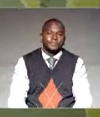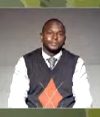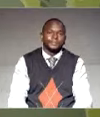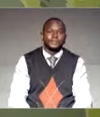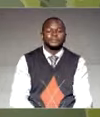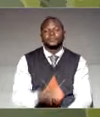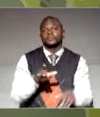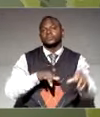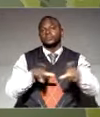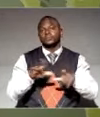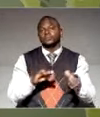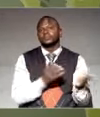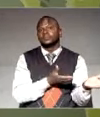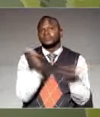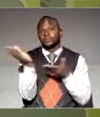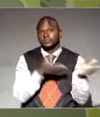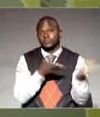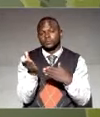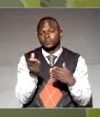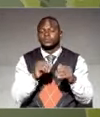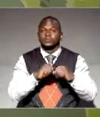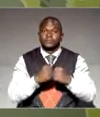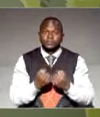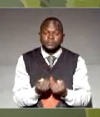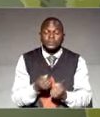Meanwhile, local exporters have been challenged to embrace